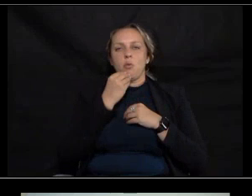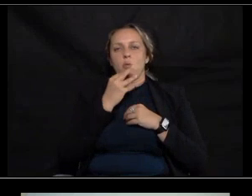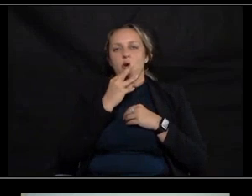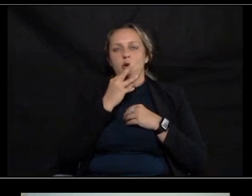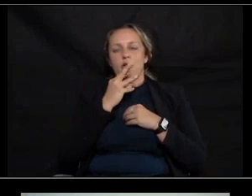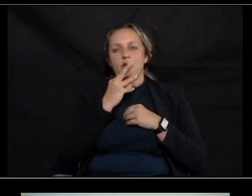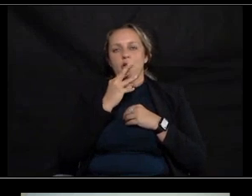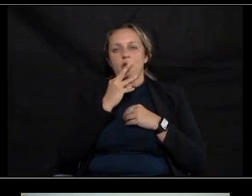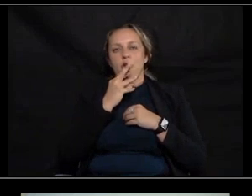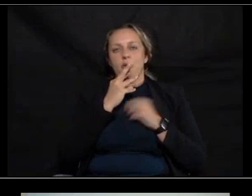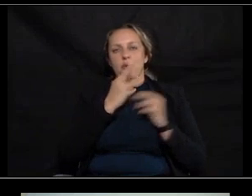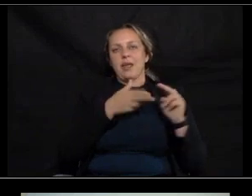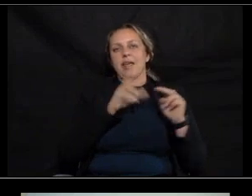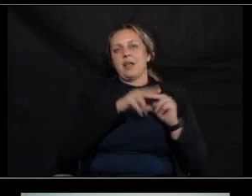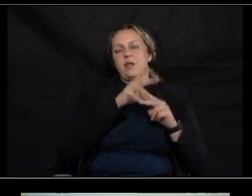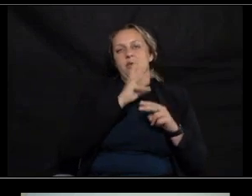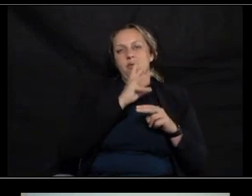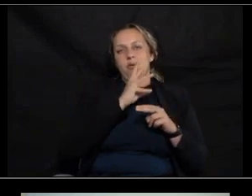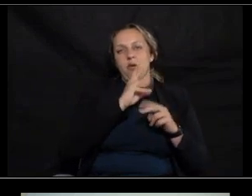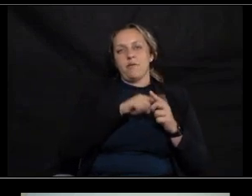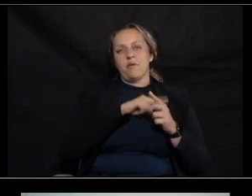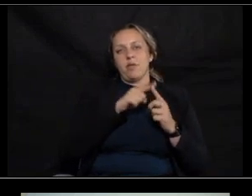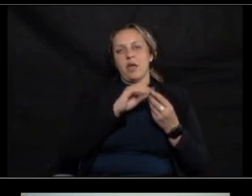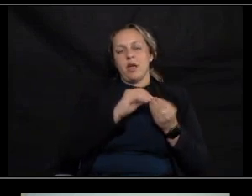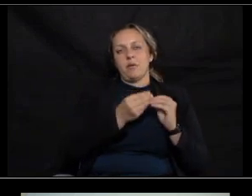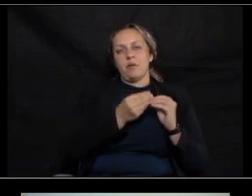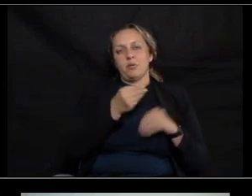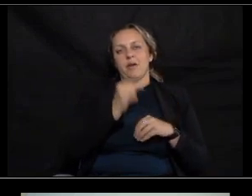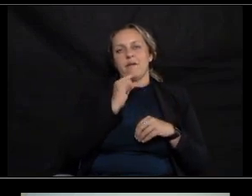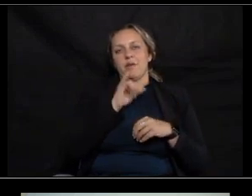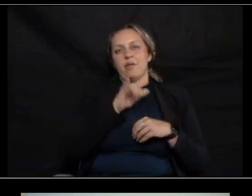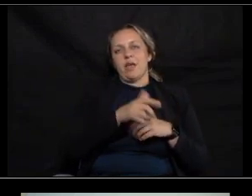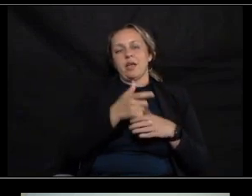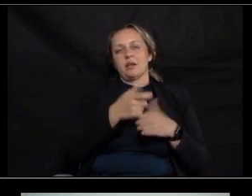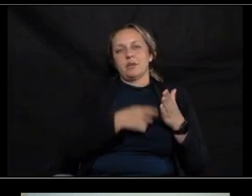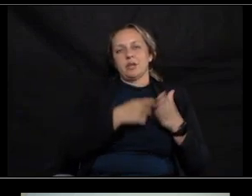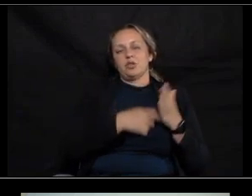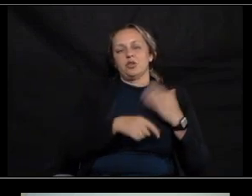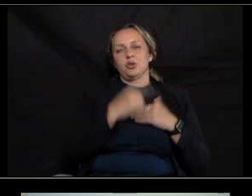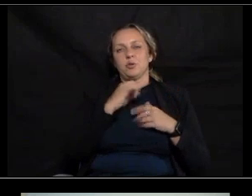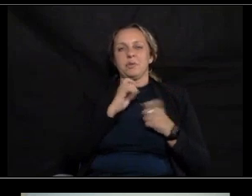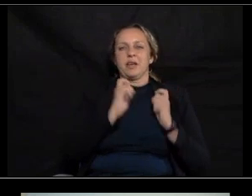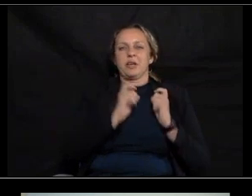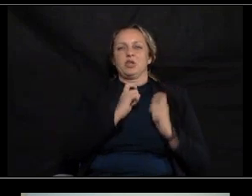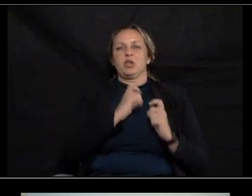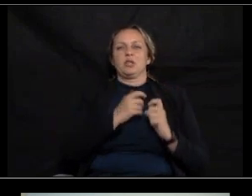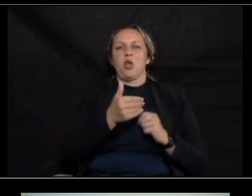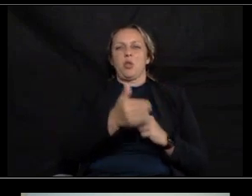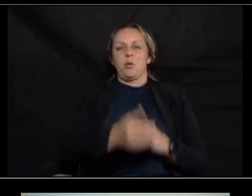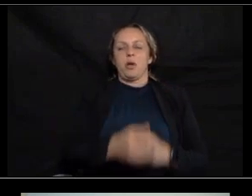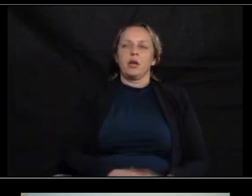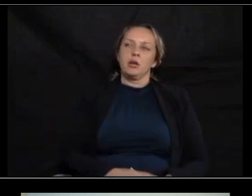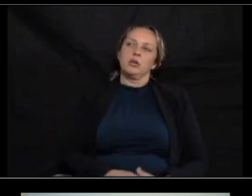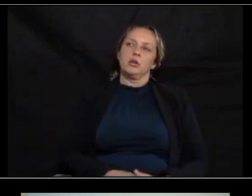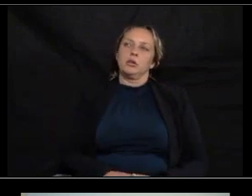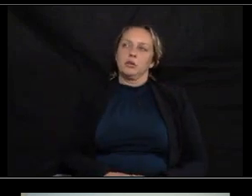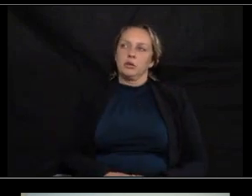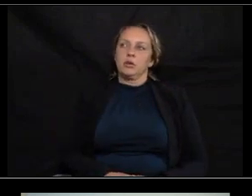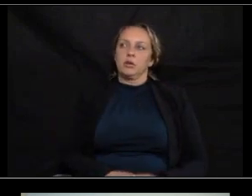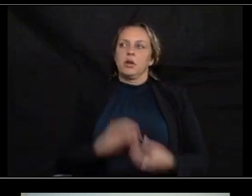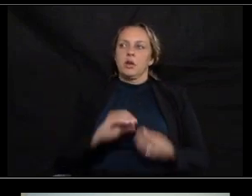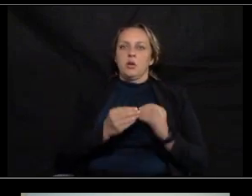that budget amount to to pay for that expenditure. So we can make adjustments along the way. Now, the